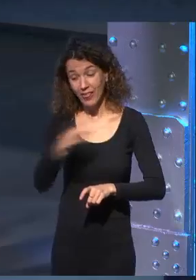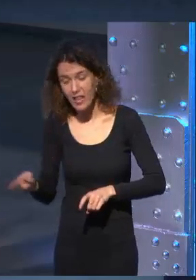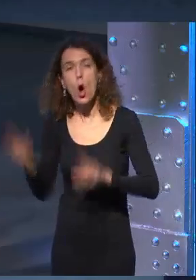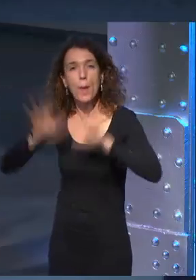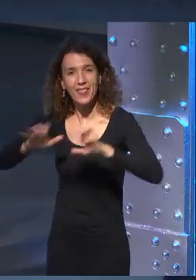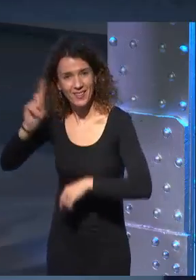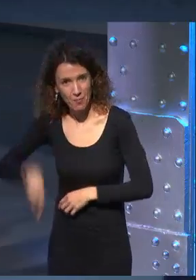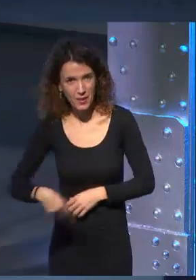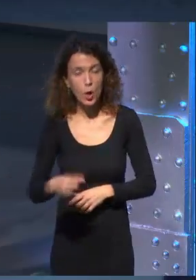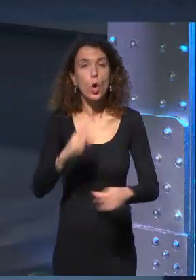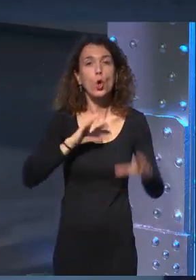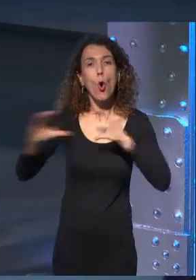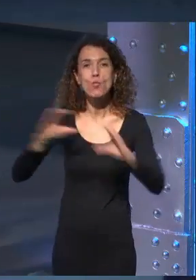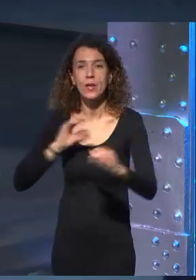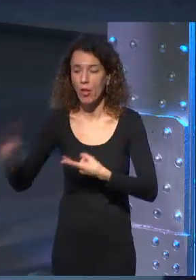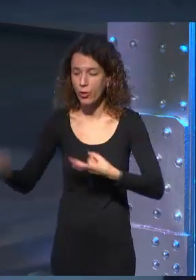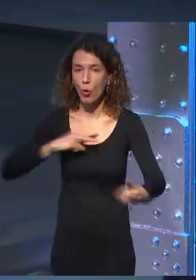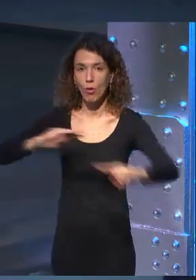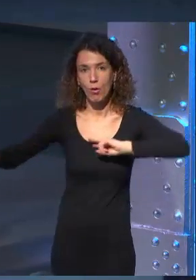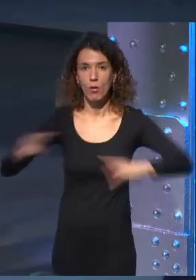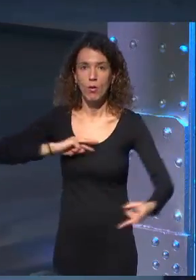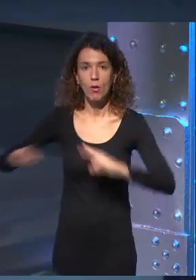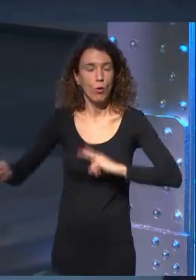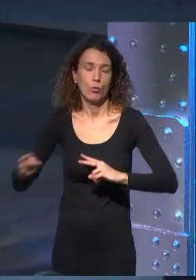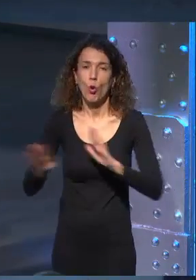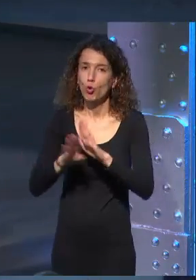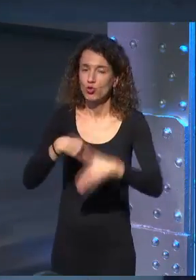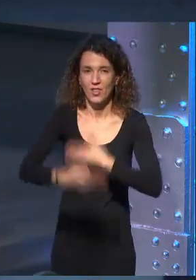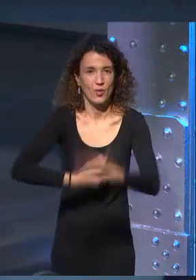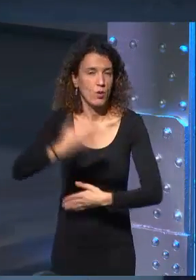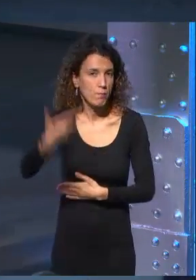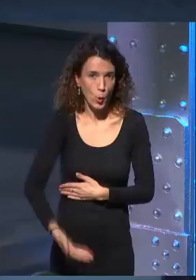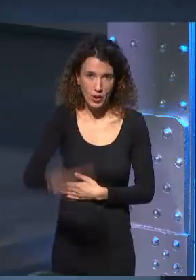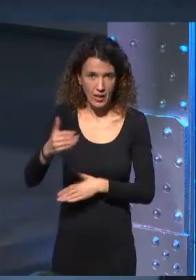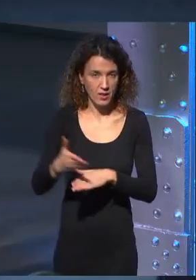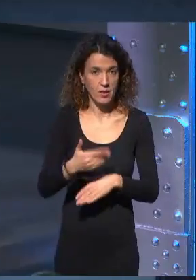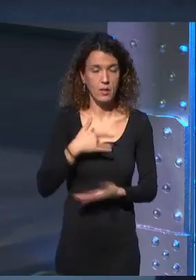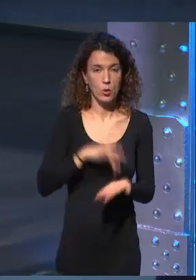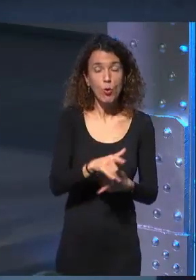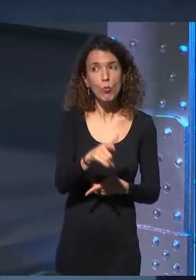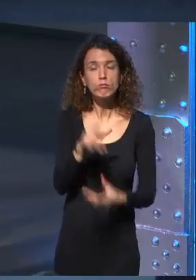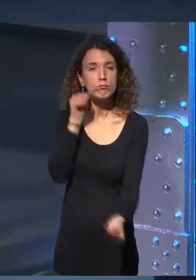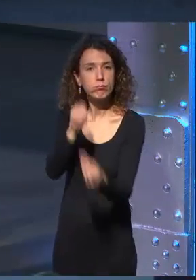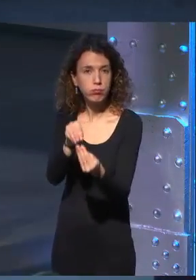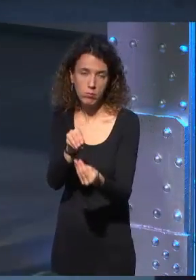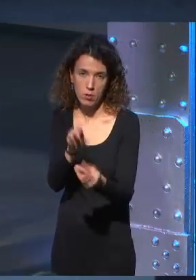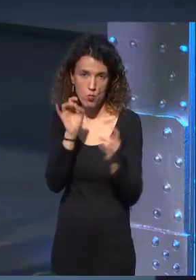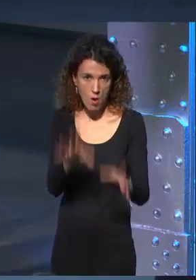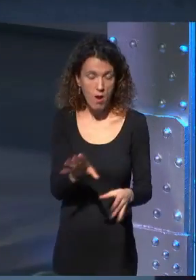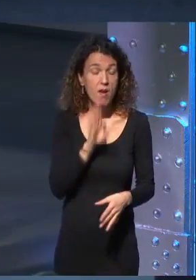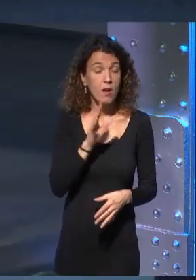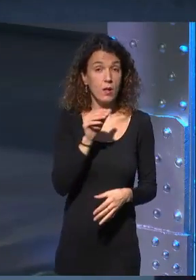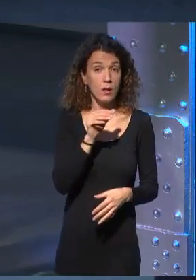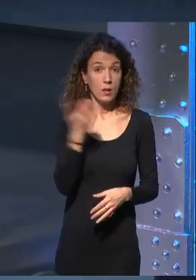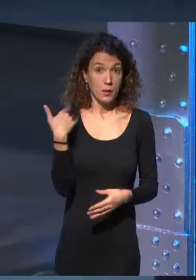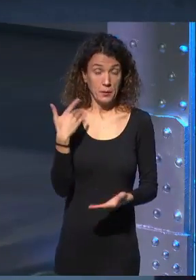We have to teach them, but we have to learn from them. And the both way, the two-way communication, I think that is key. It's a key